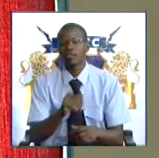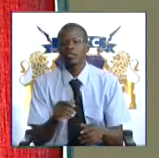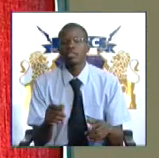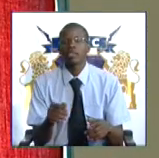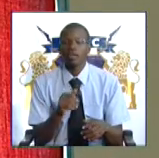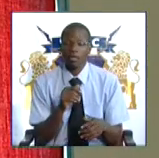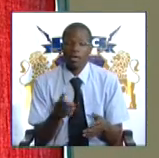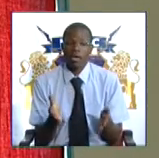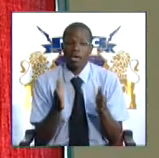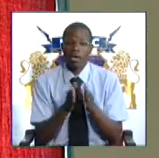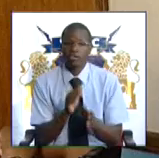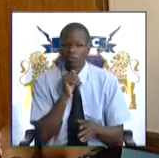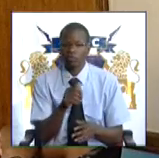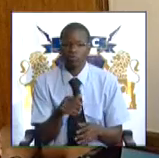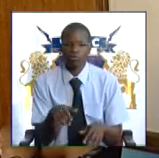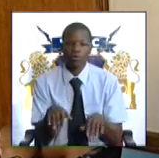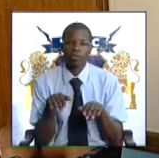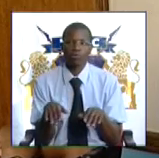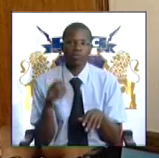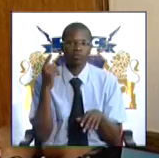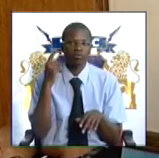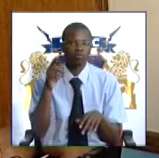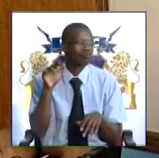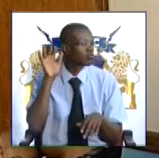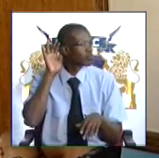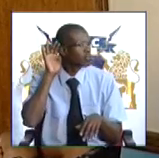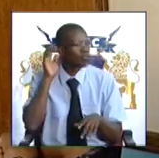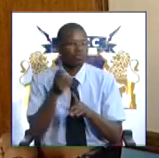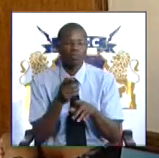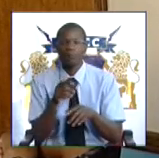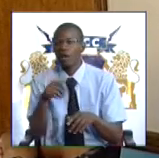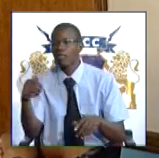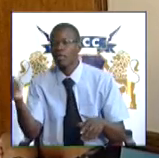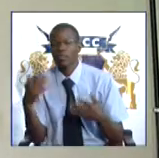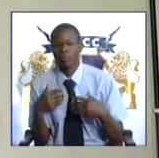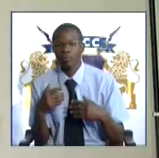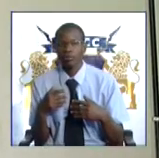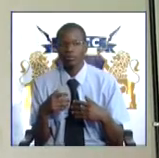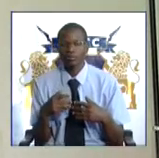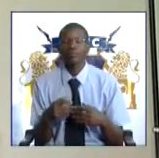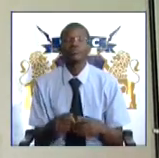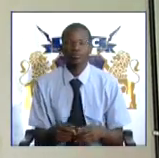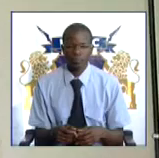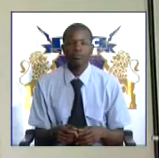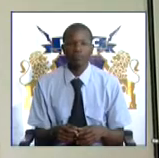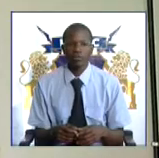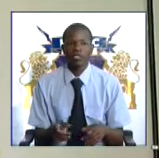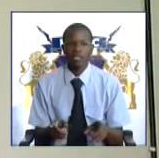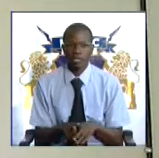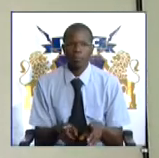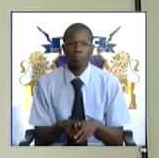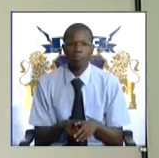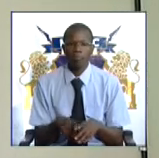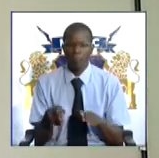parties. The primary internal sources of information are confidential informants,